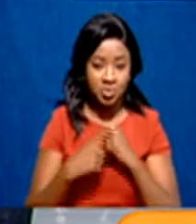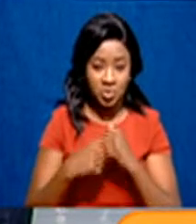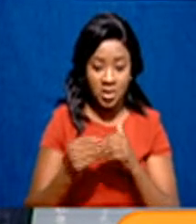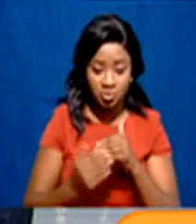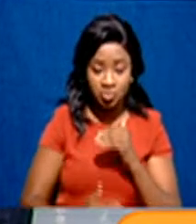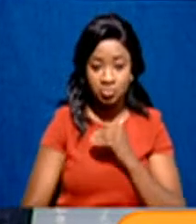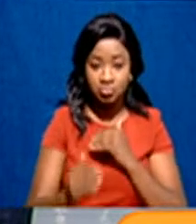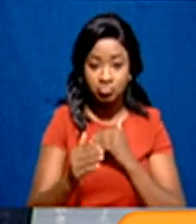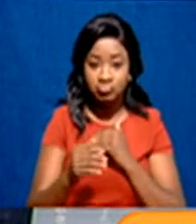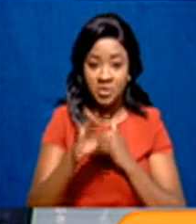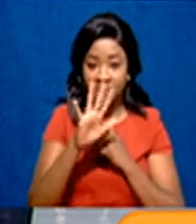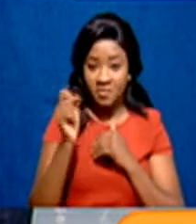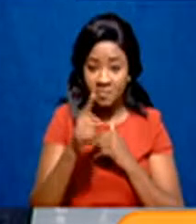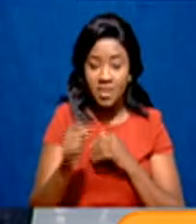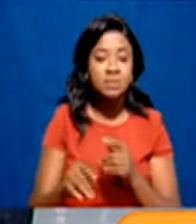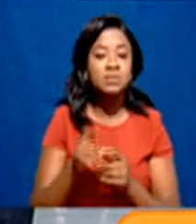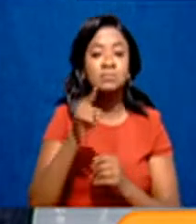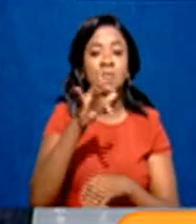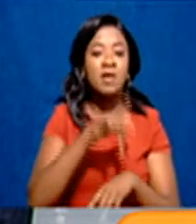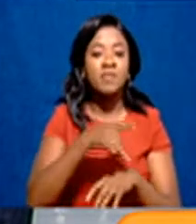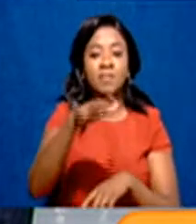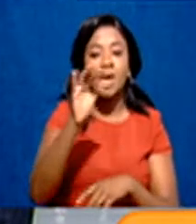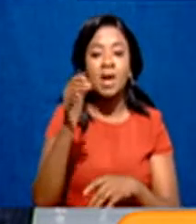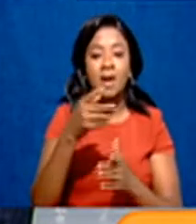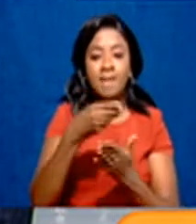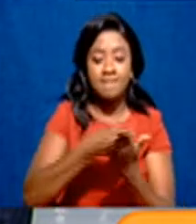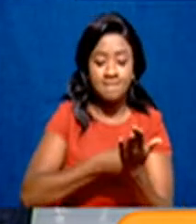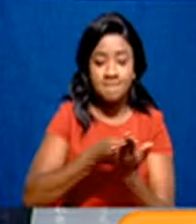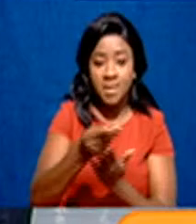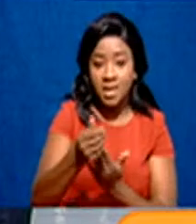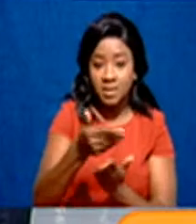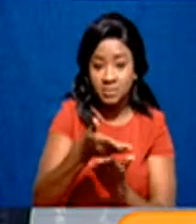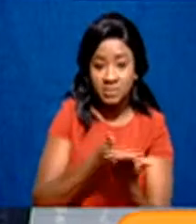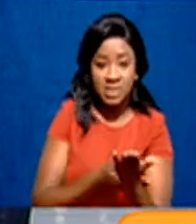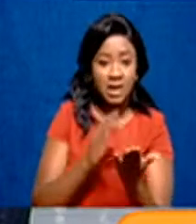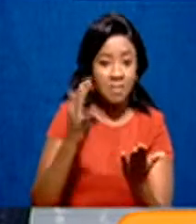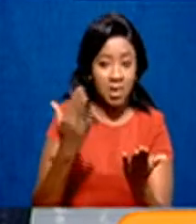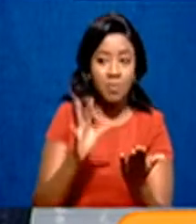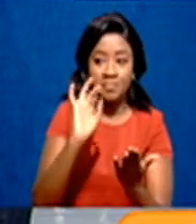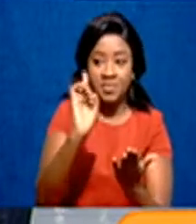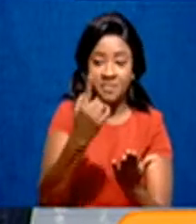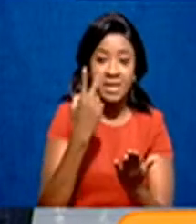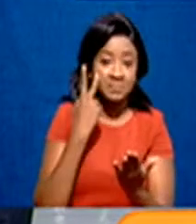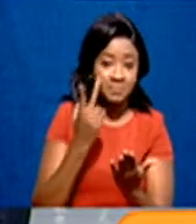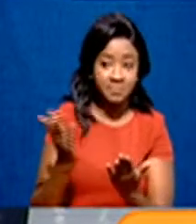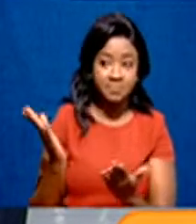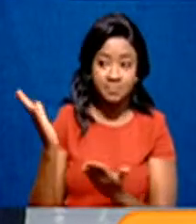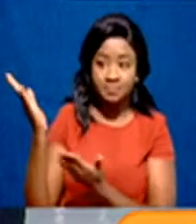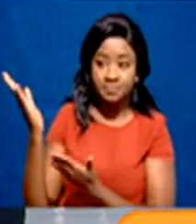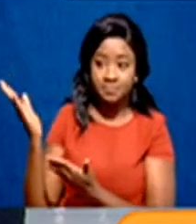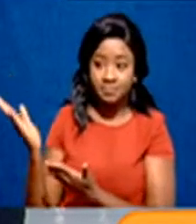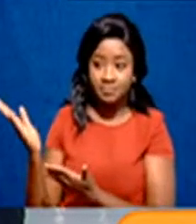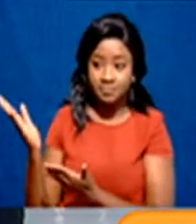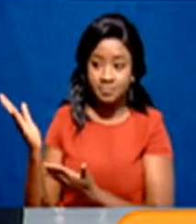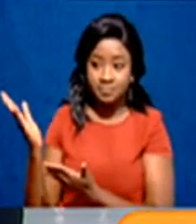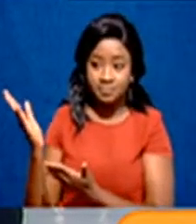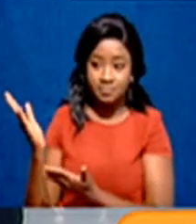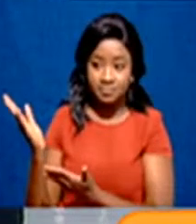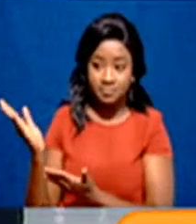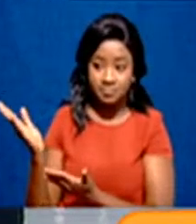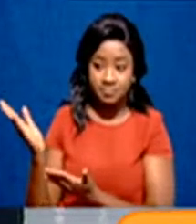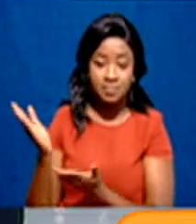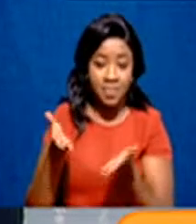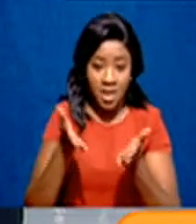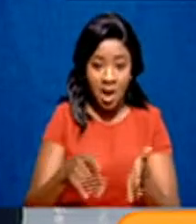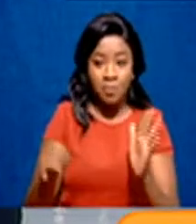affect your payslip? Well, I'm about to show you, but first, let's start with some background. Currently, this is how the NHIF deductions look